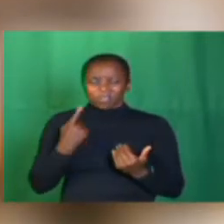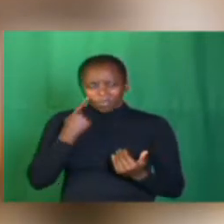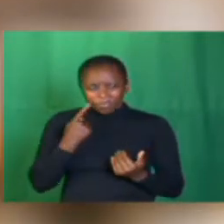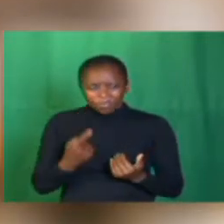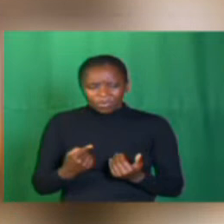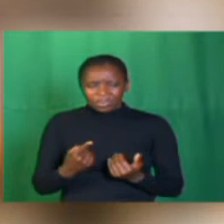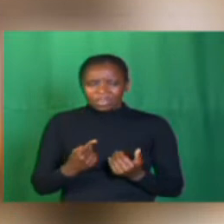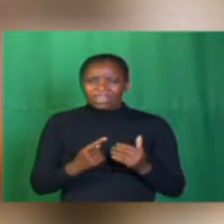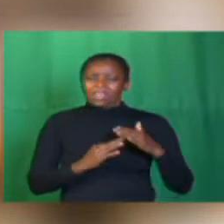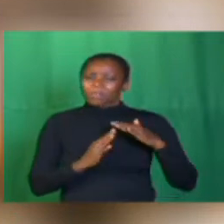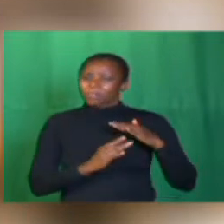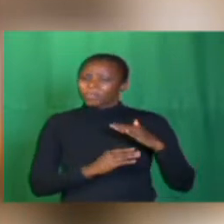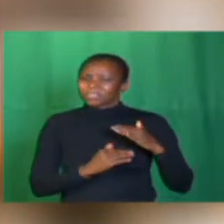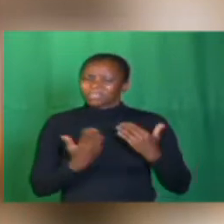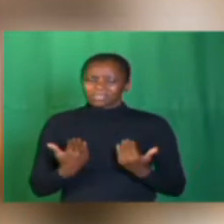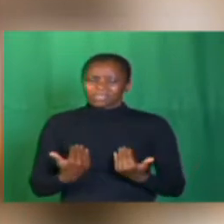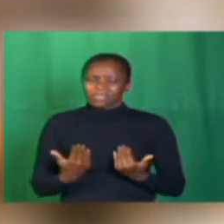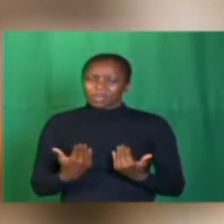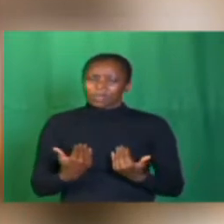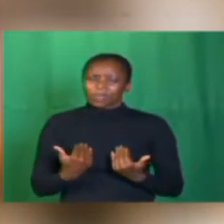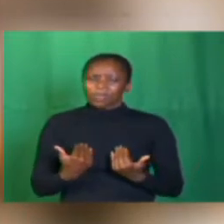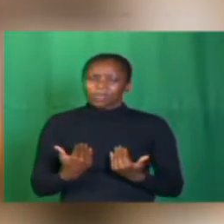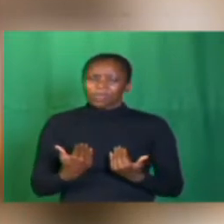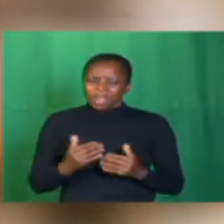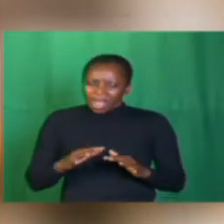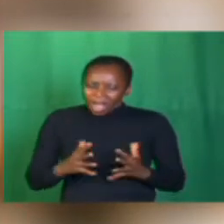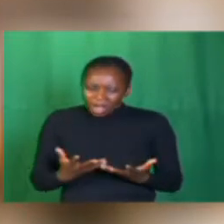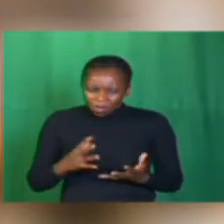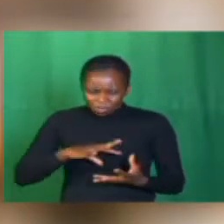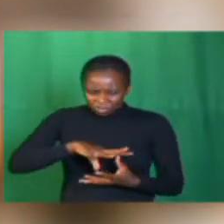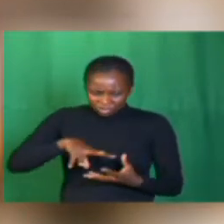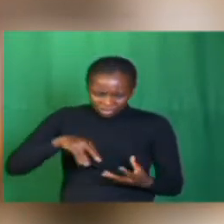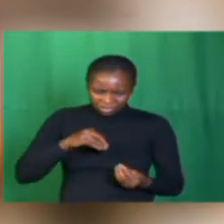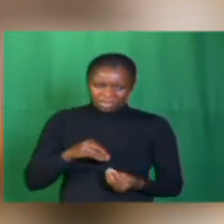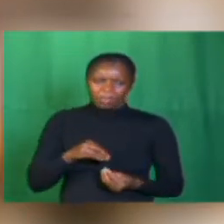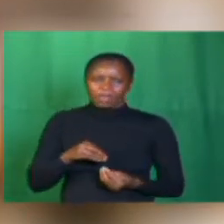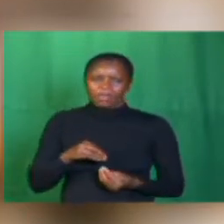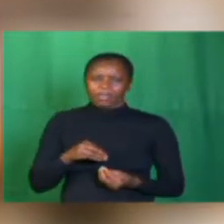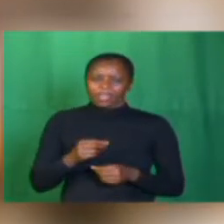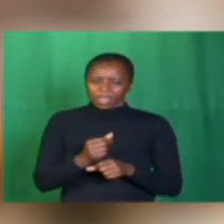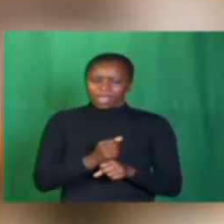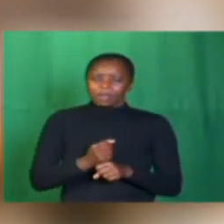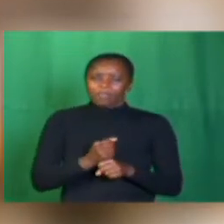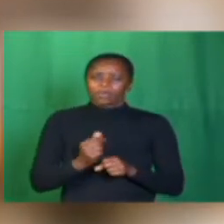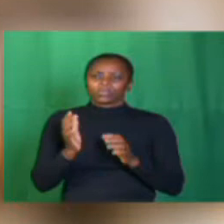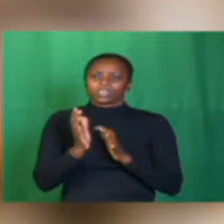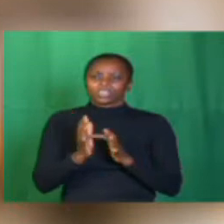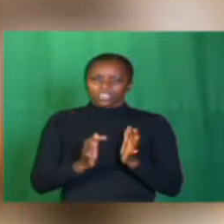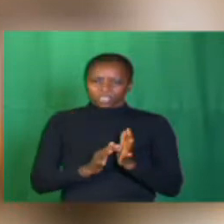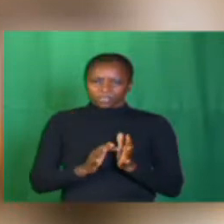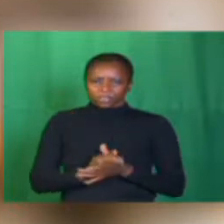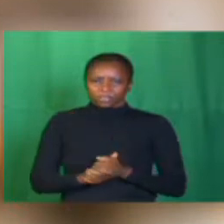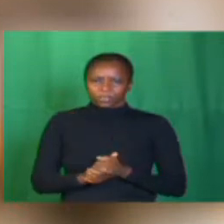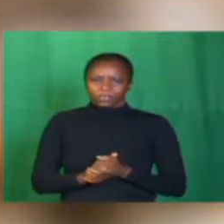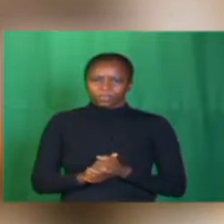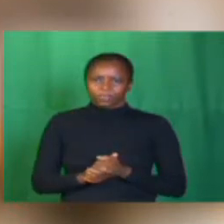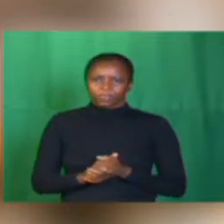Passion narratives, what conclusion can you draw about Jesus Christ?